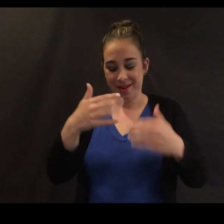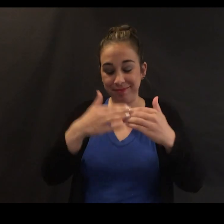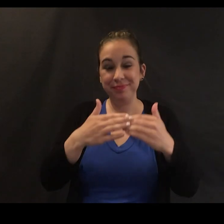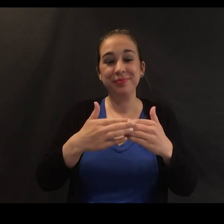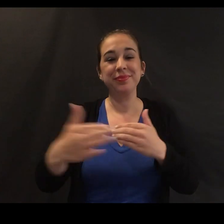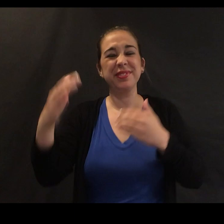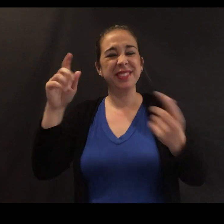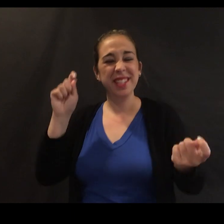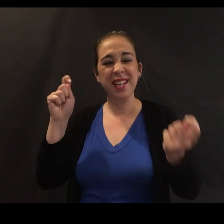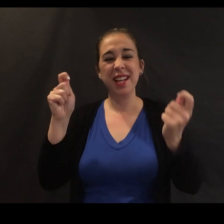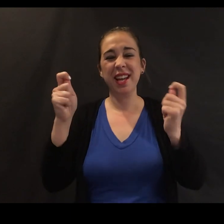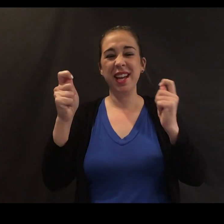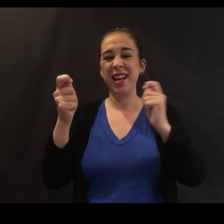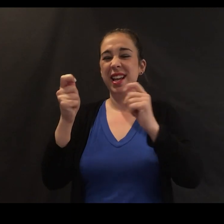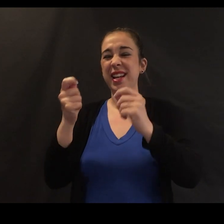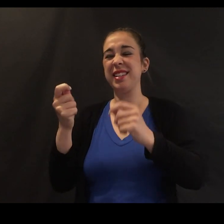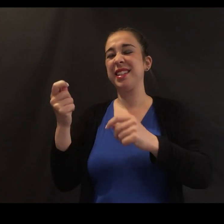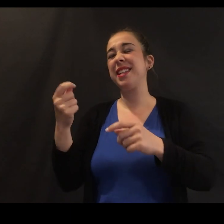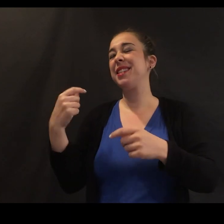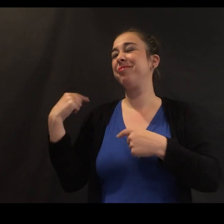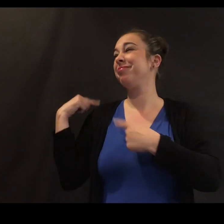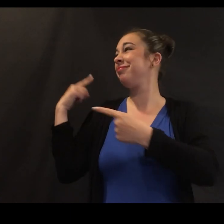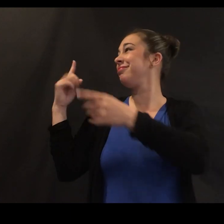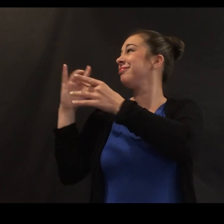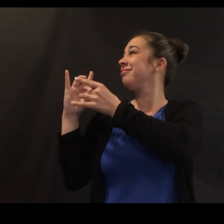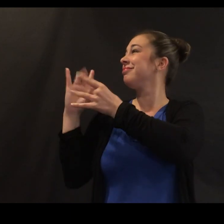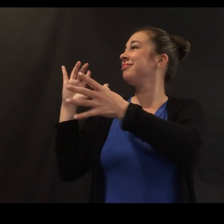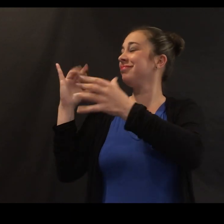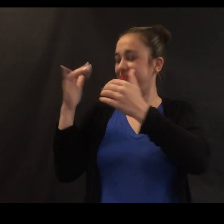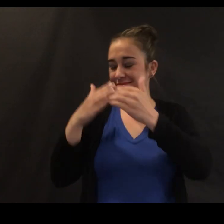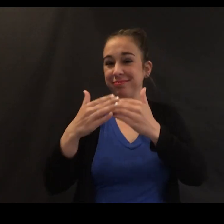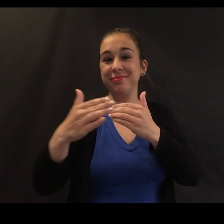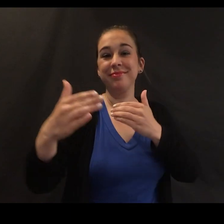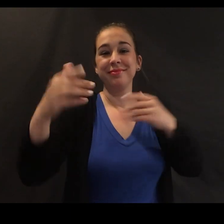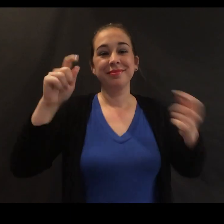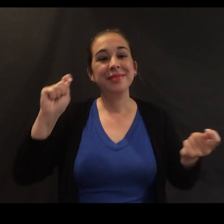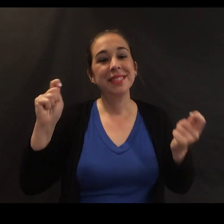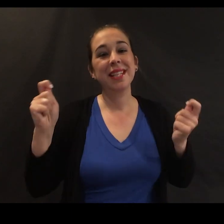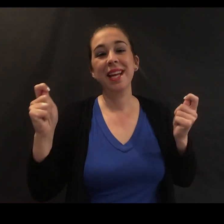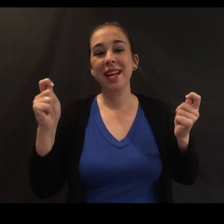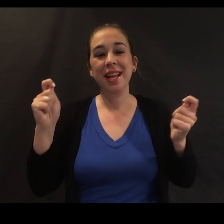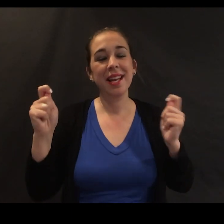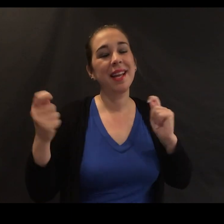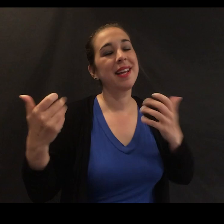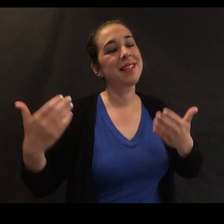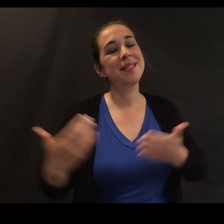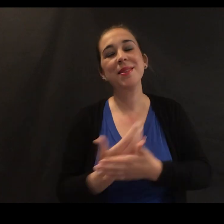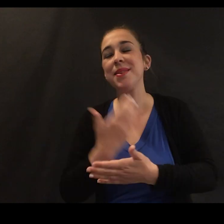we'll be right back.